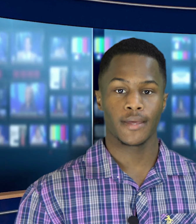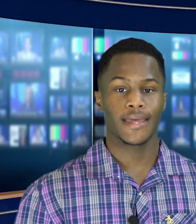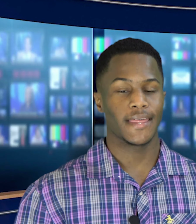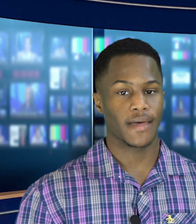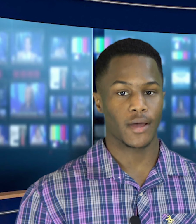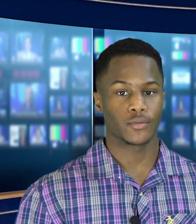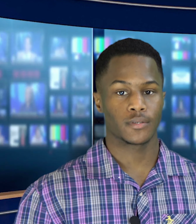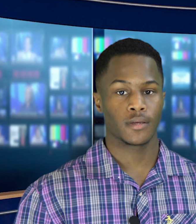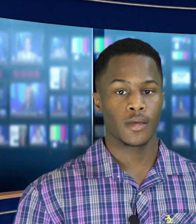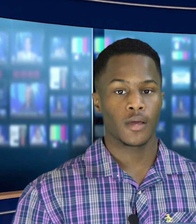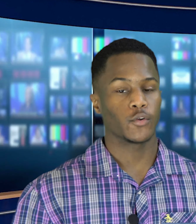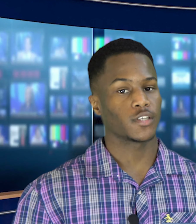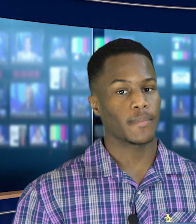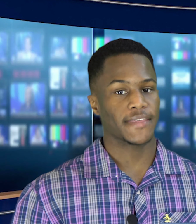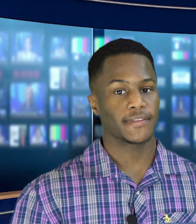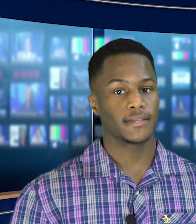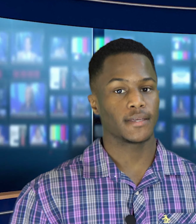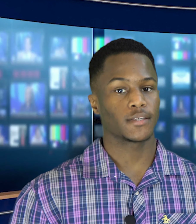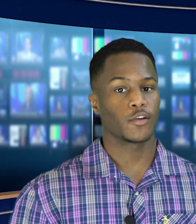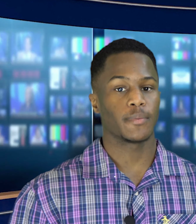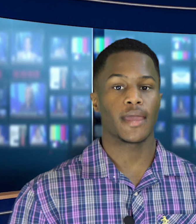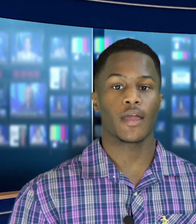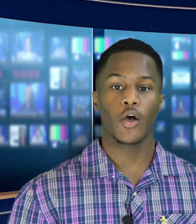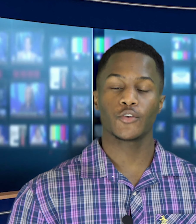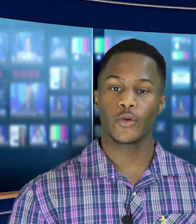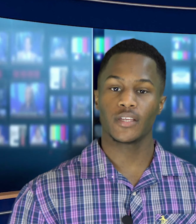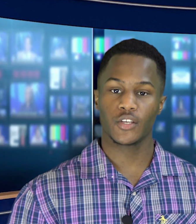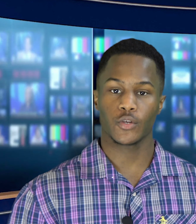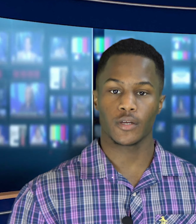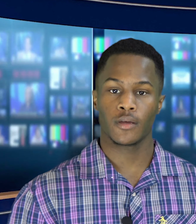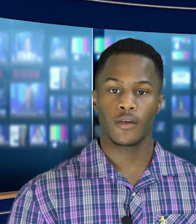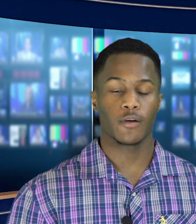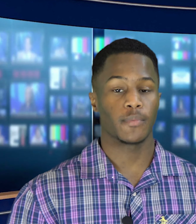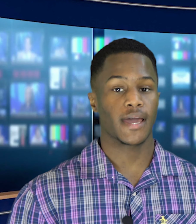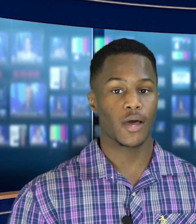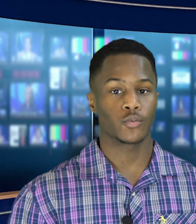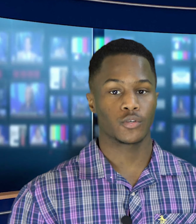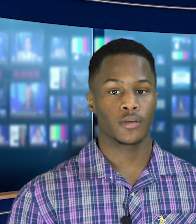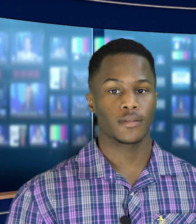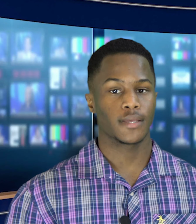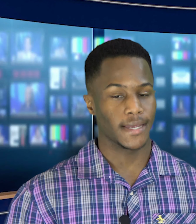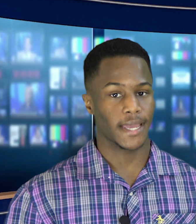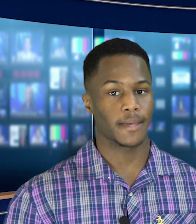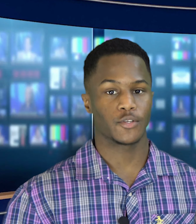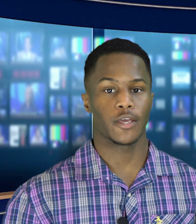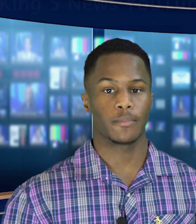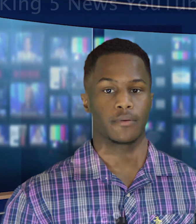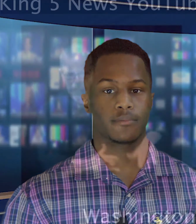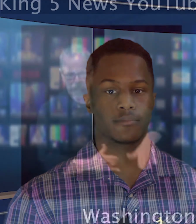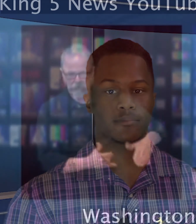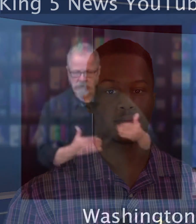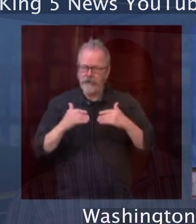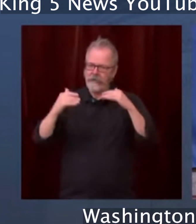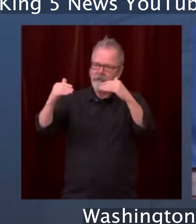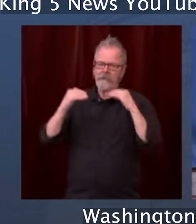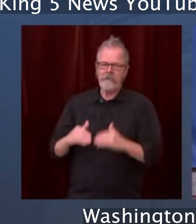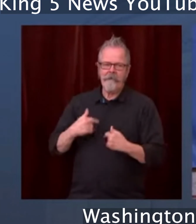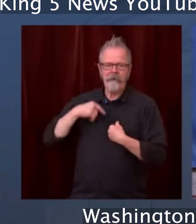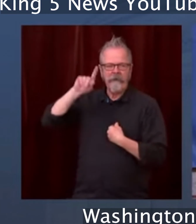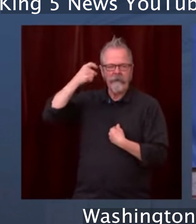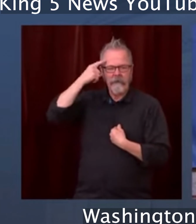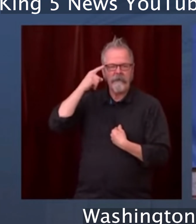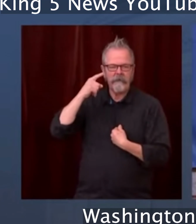year in the house. For some athletes, it is going to be a hard transition from the couch to in-game shape. "The pace of